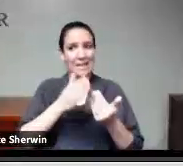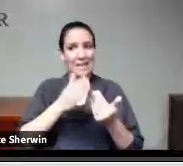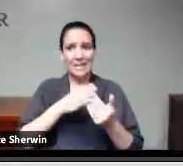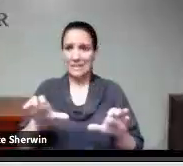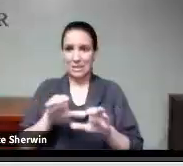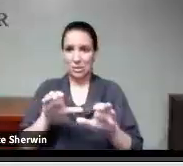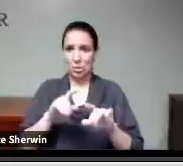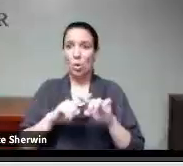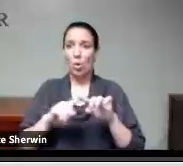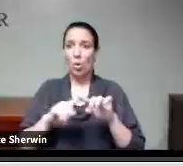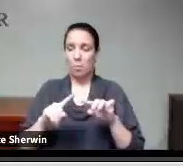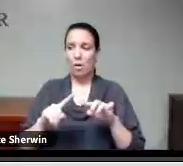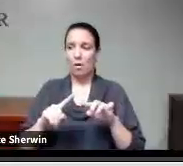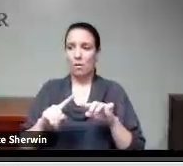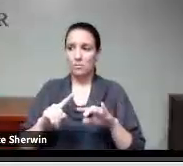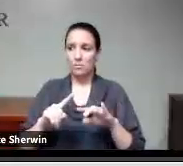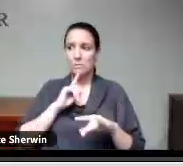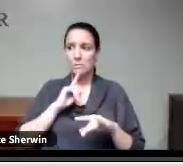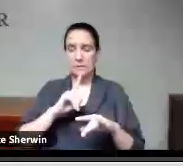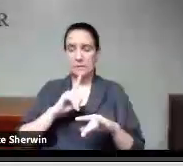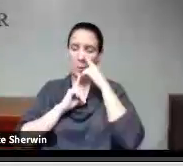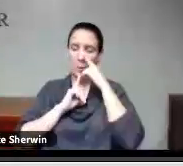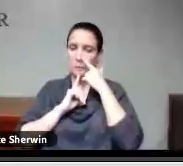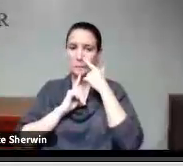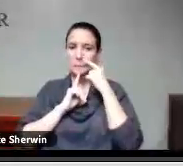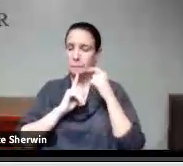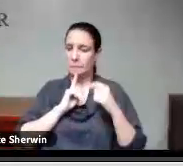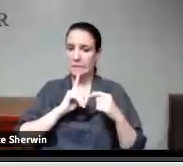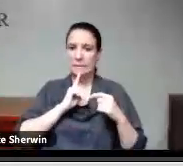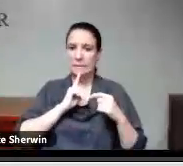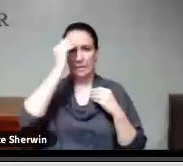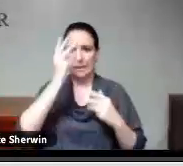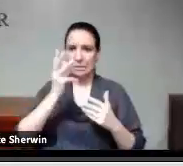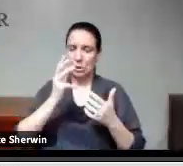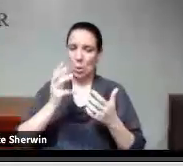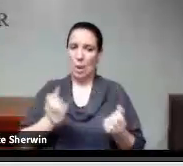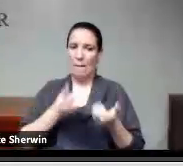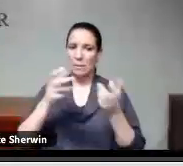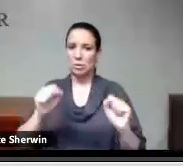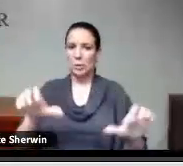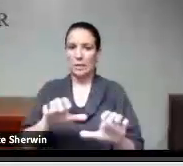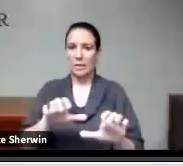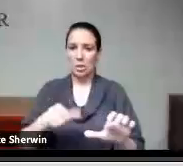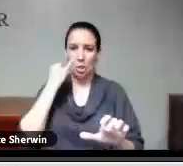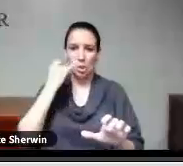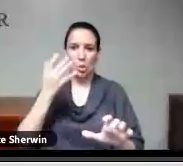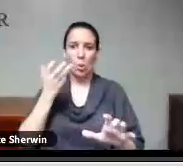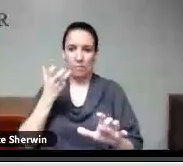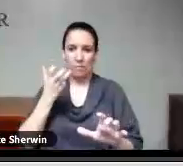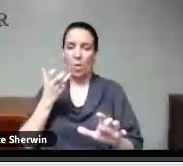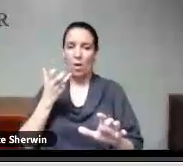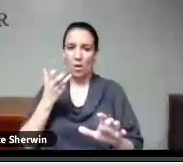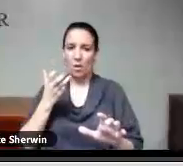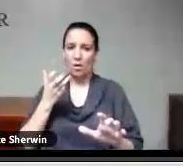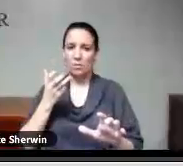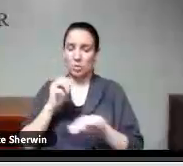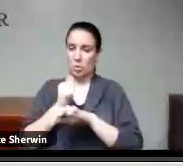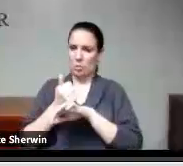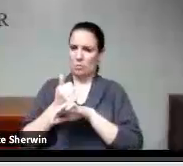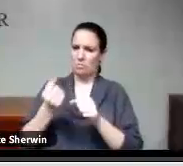it does definitely give you some sense of how far you could go if you really want to have a sense of how much people